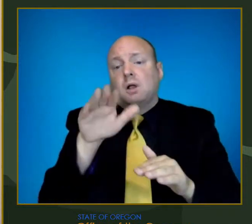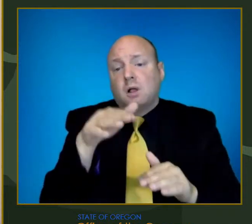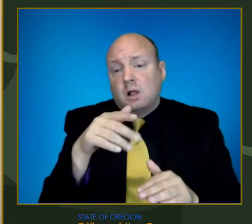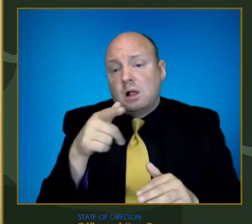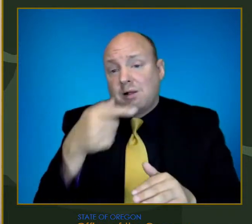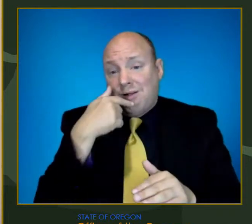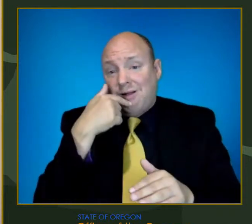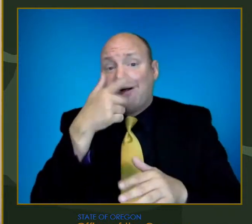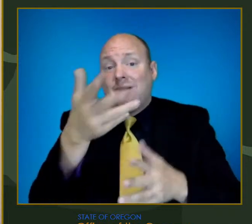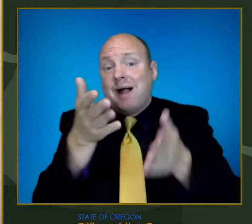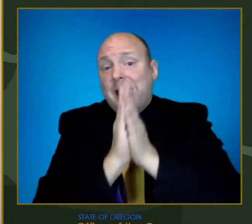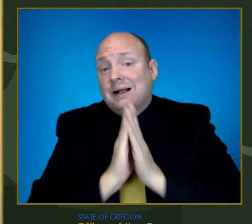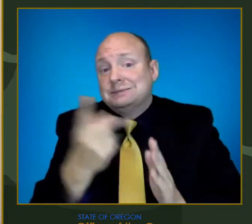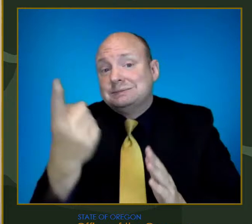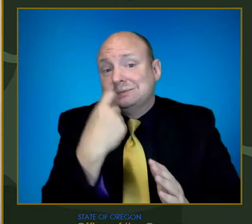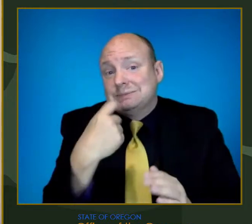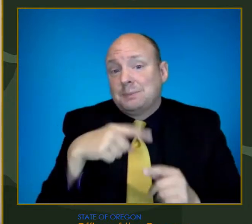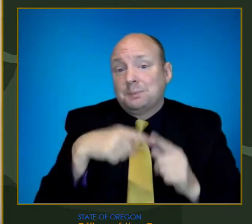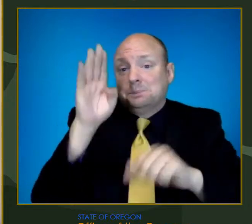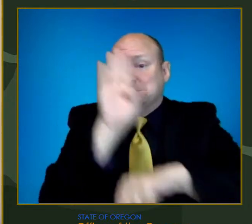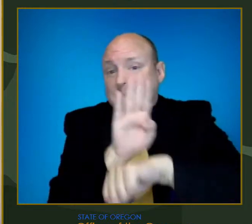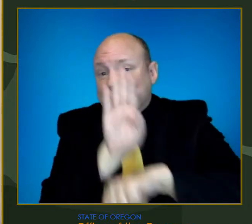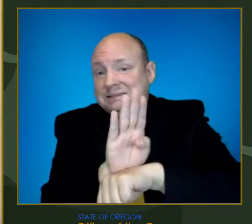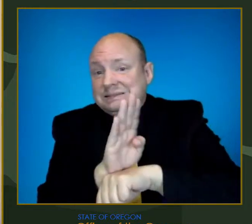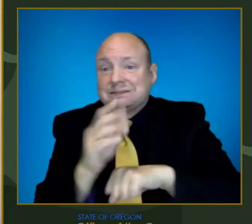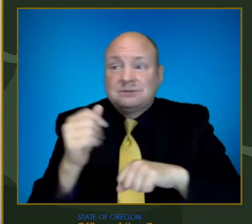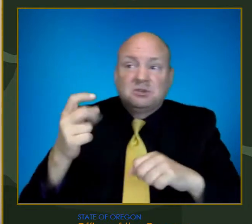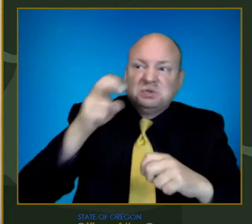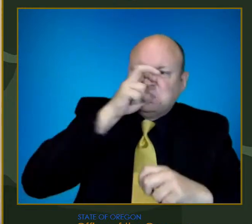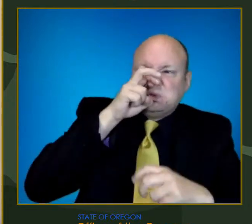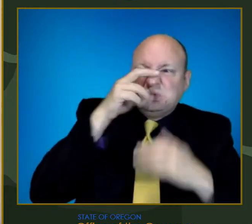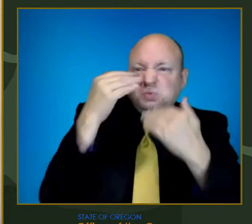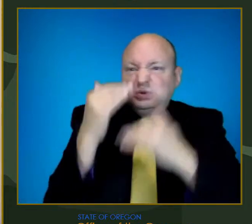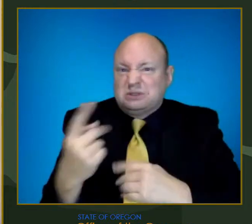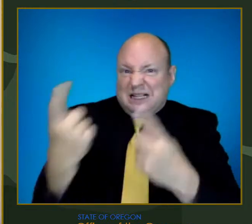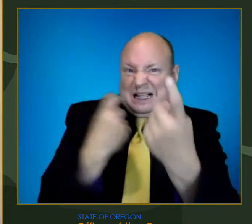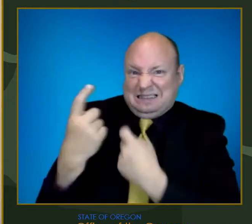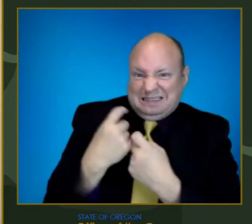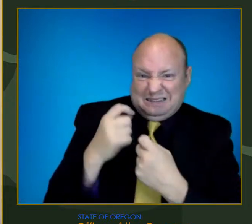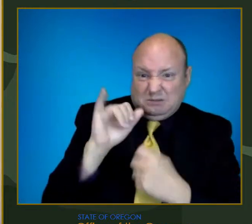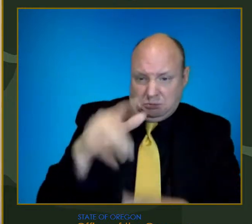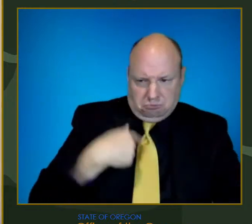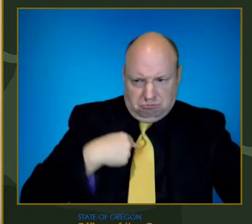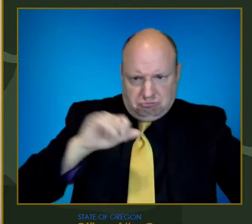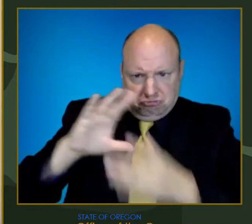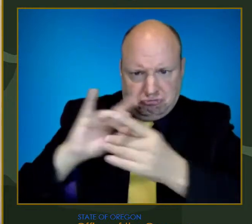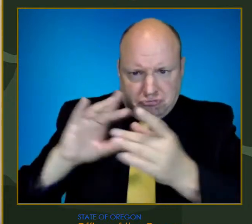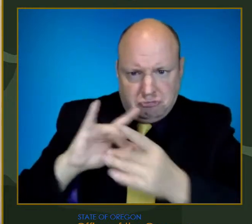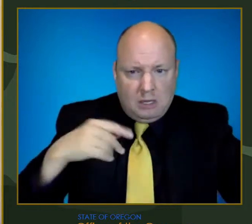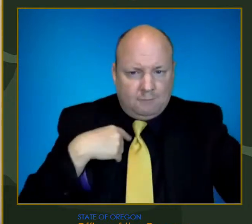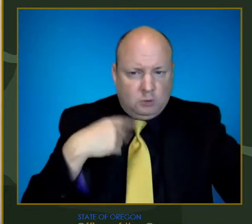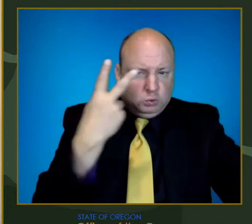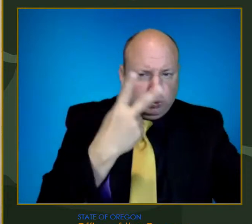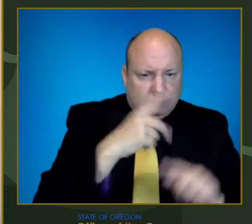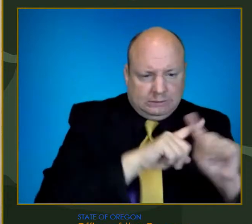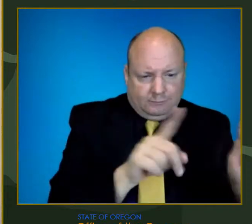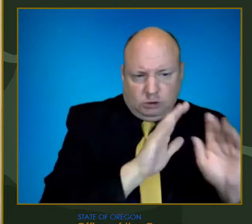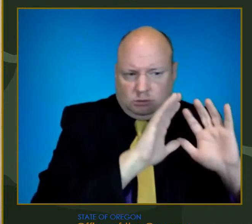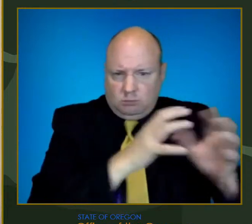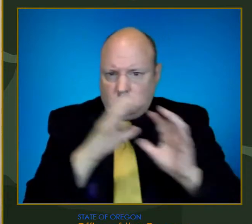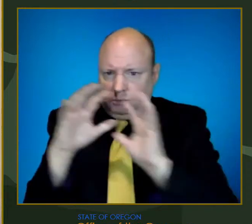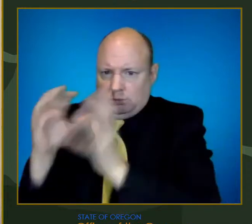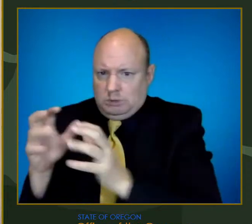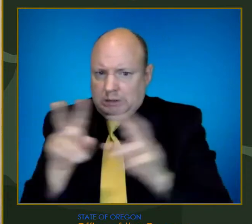as we've told you many times before, we are living 2 different pandemics. If you're vaccinated, you are very well